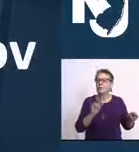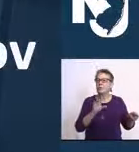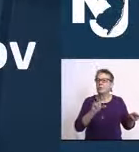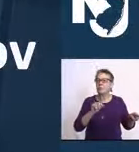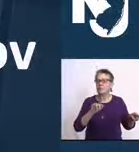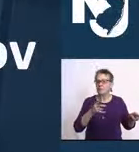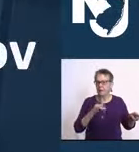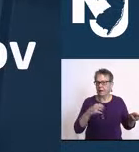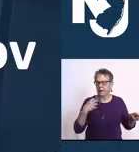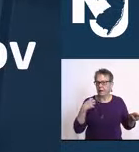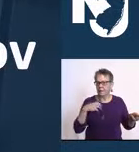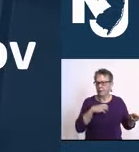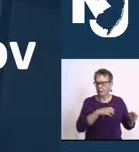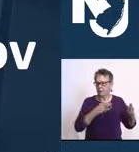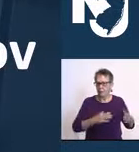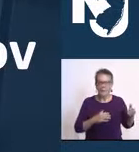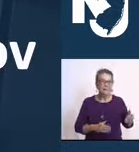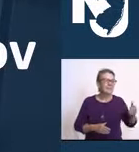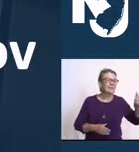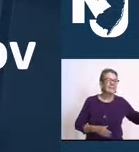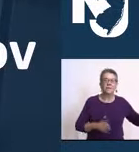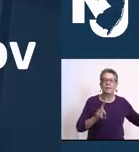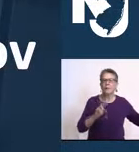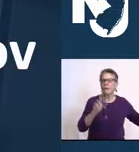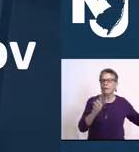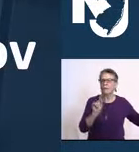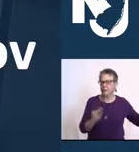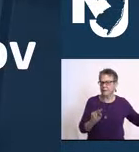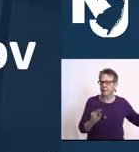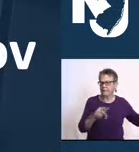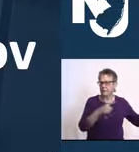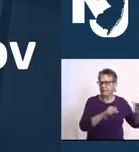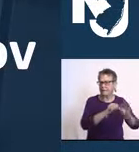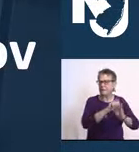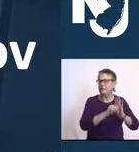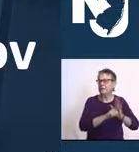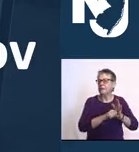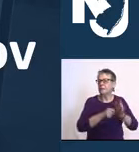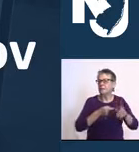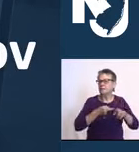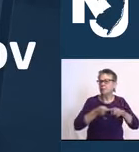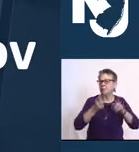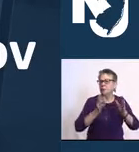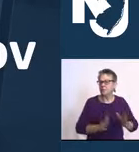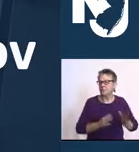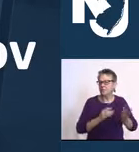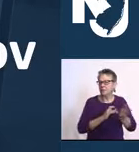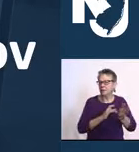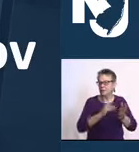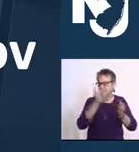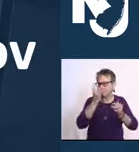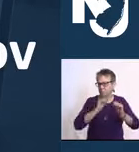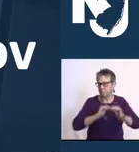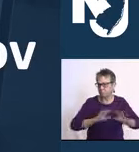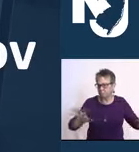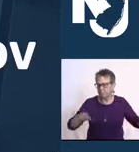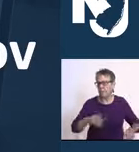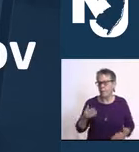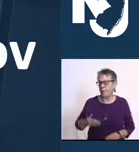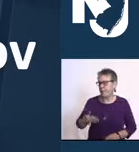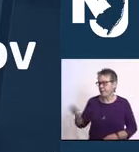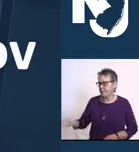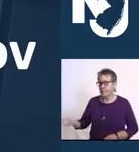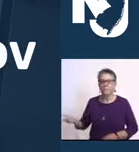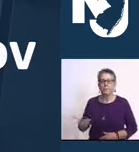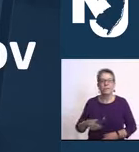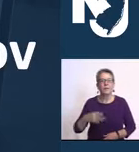state's epidemiologist, Dr. Christina Tan. Great to have you back, Tina. To my left, another guy who needs no introduction, the Superintendent of the State Police,